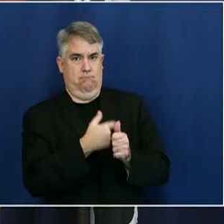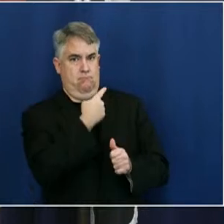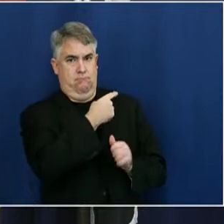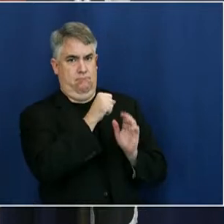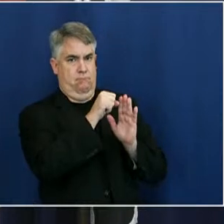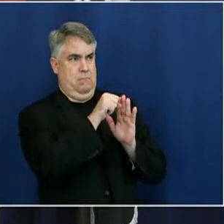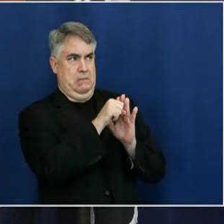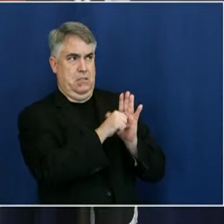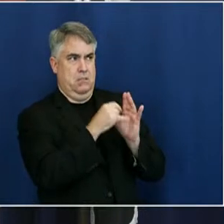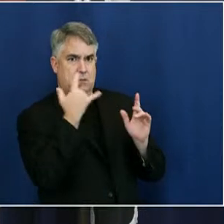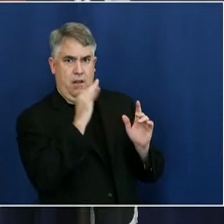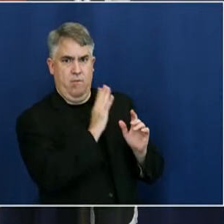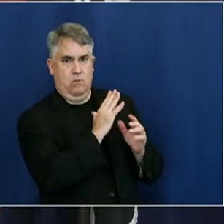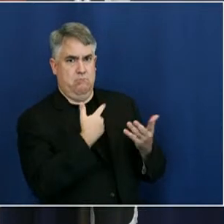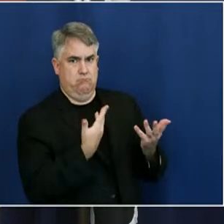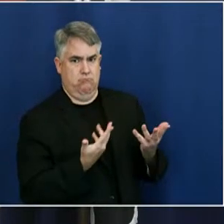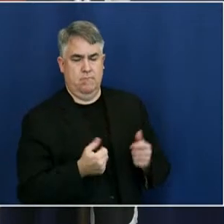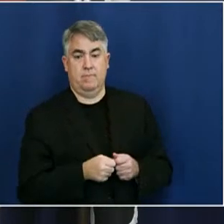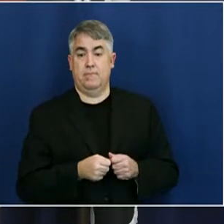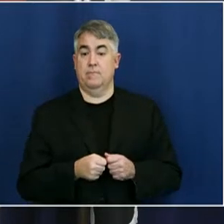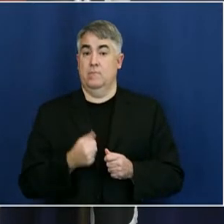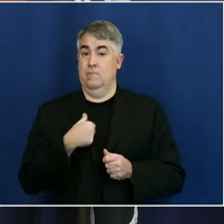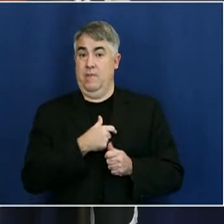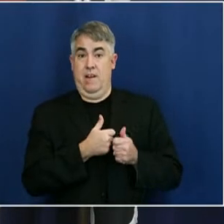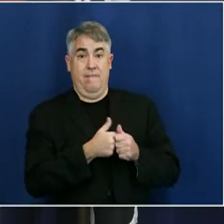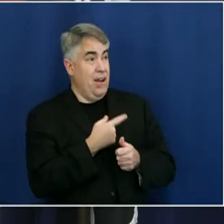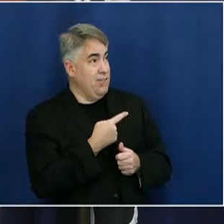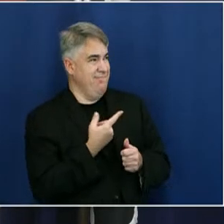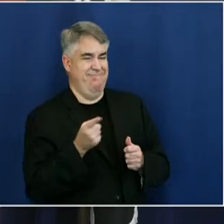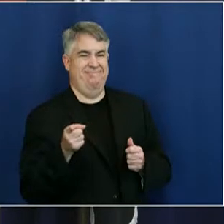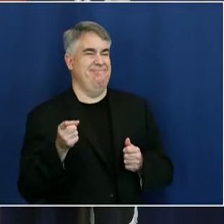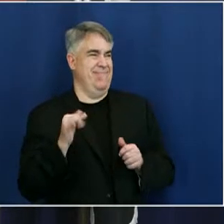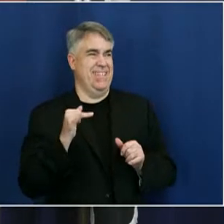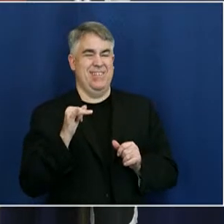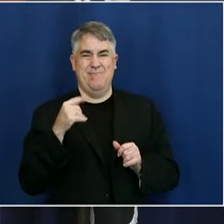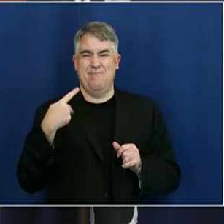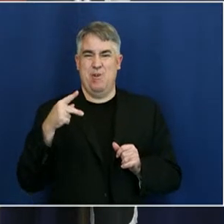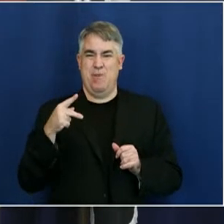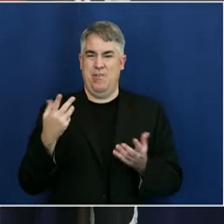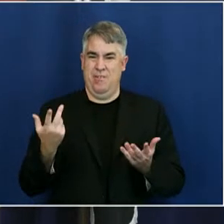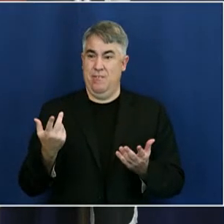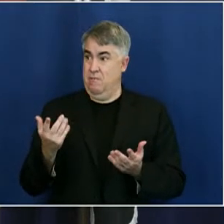website for what is allowable in red tier. Does that answer your question?